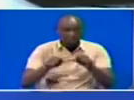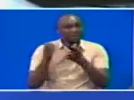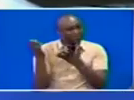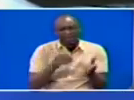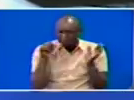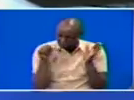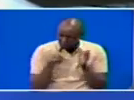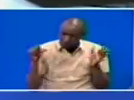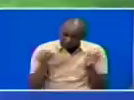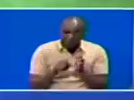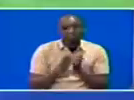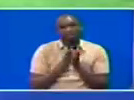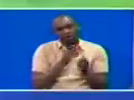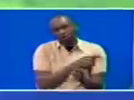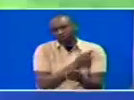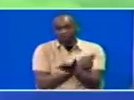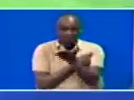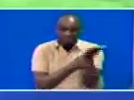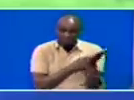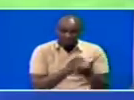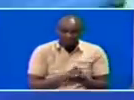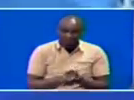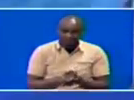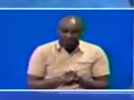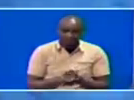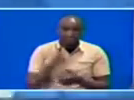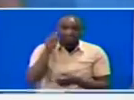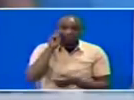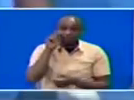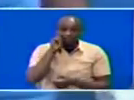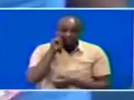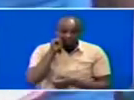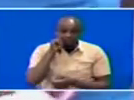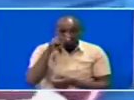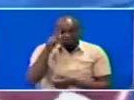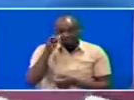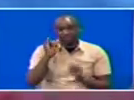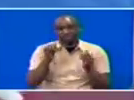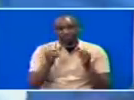strain in Kenya's public health system. Timothy Otieno, KTN News.